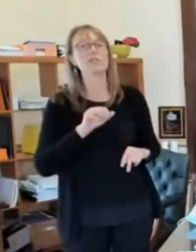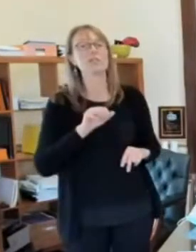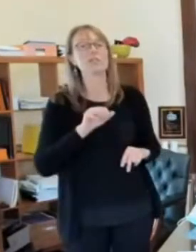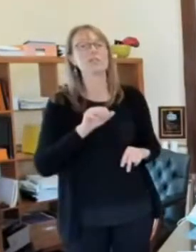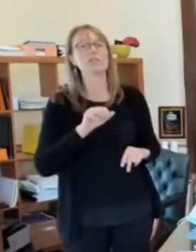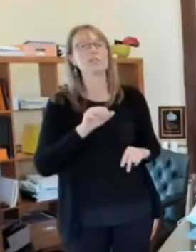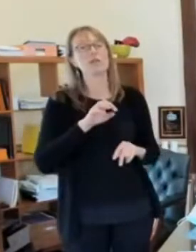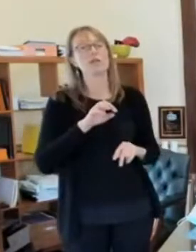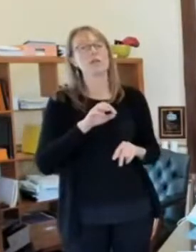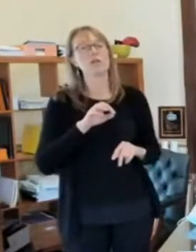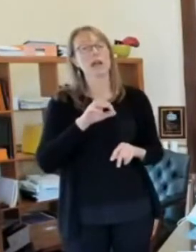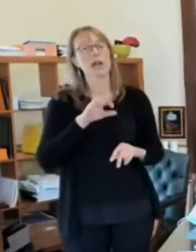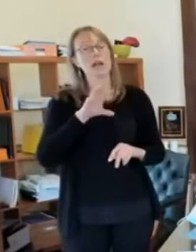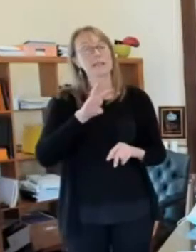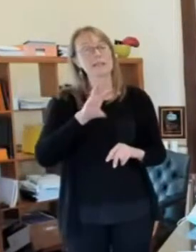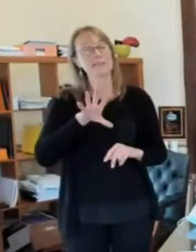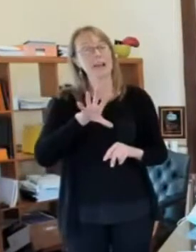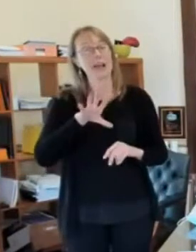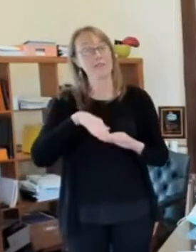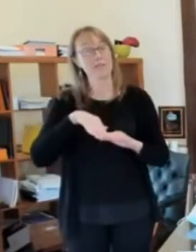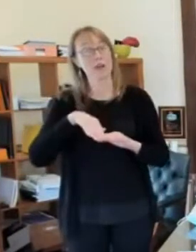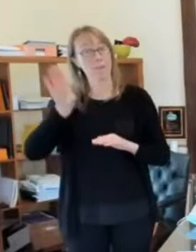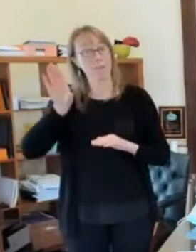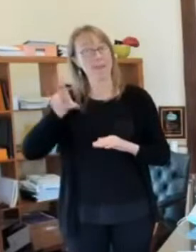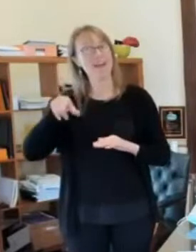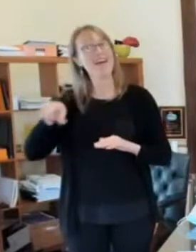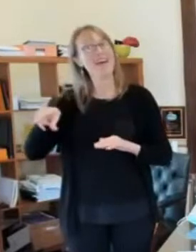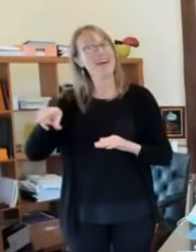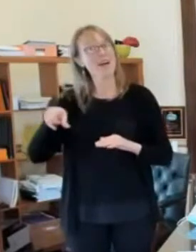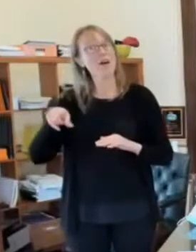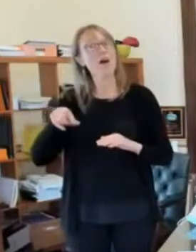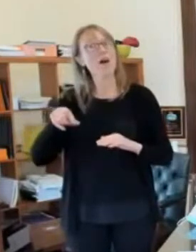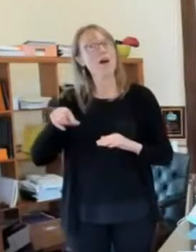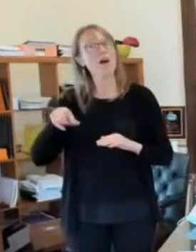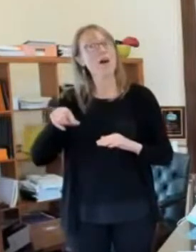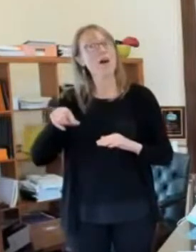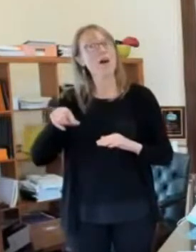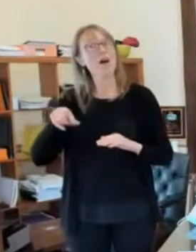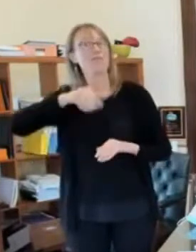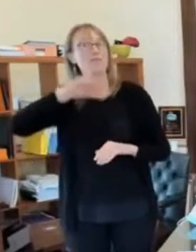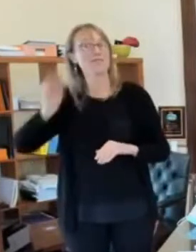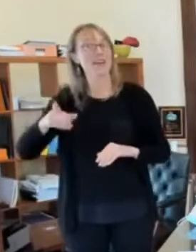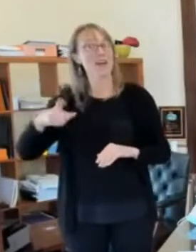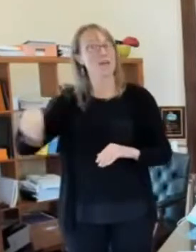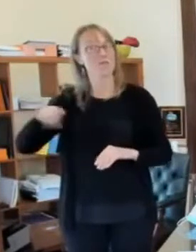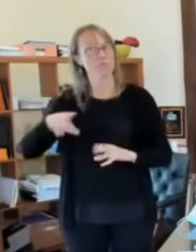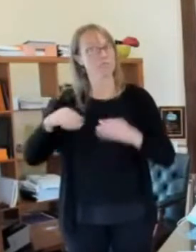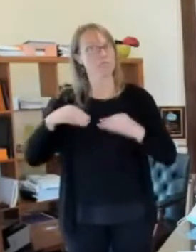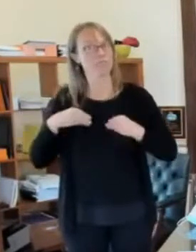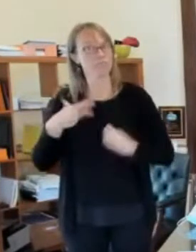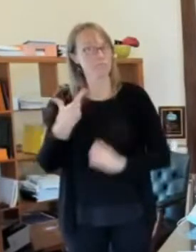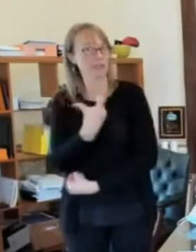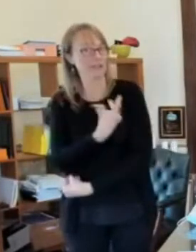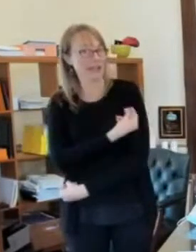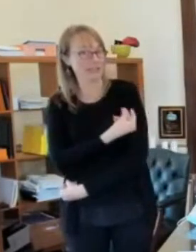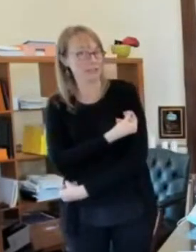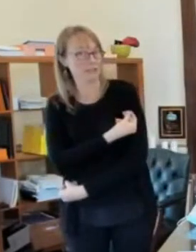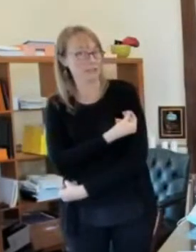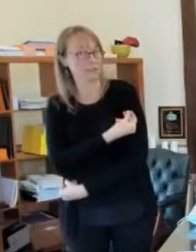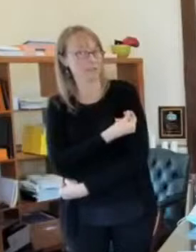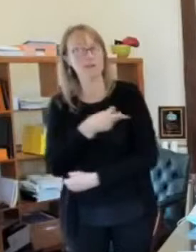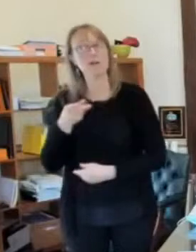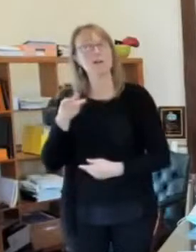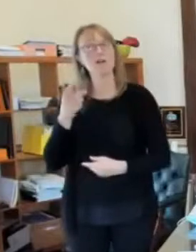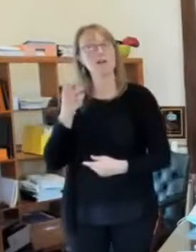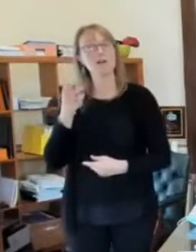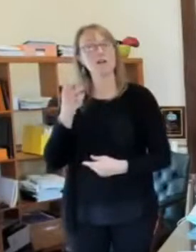a higher rate. I think that makes sense, because people over 65, they don't want to get it,